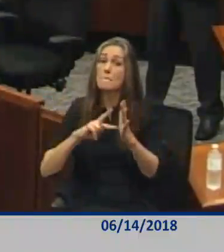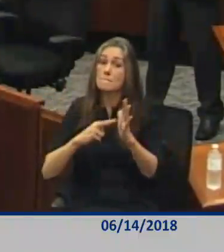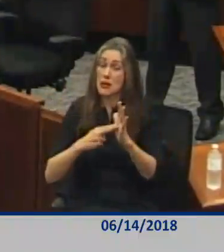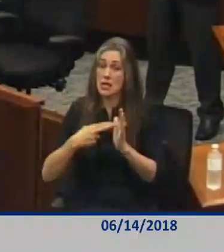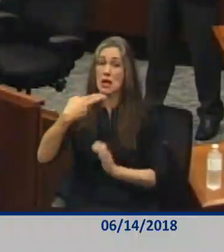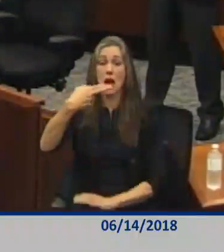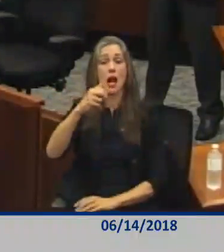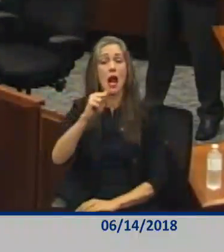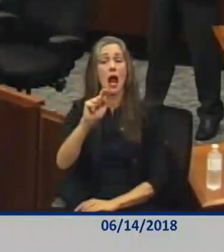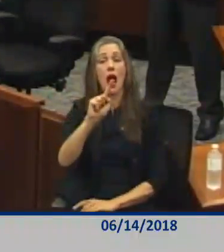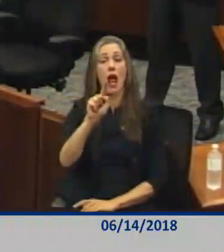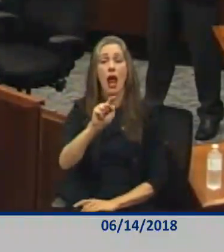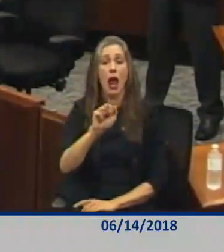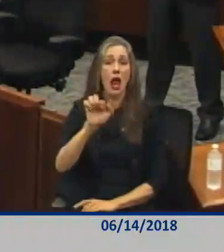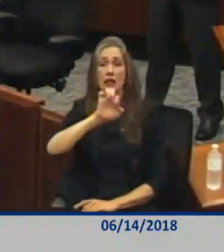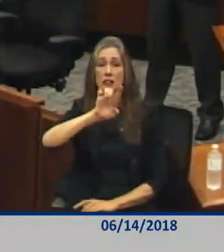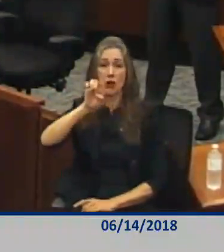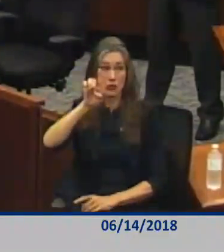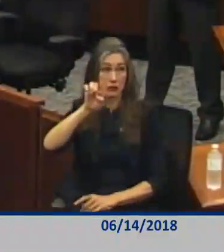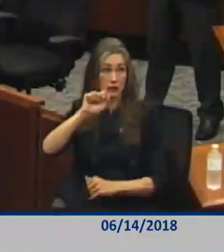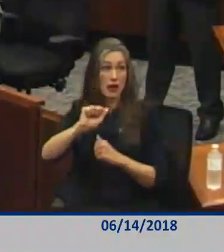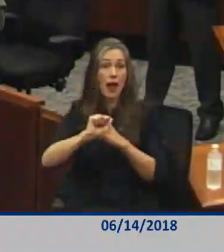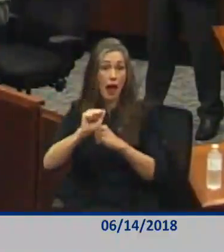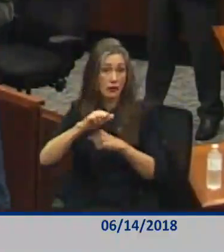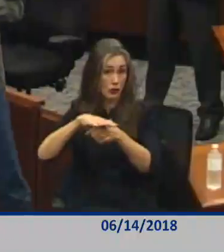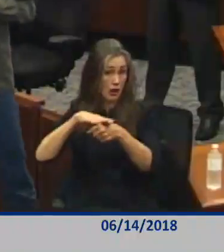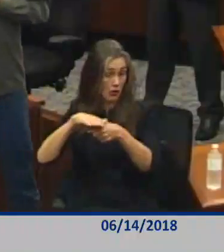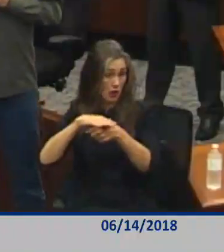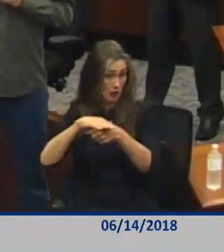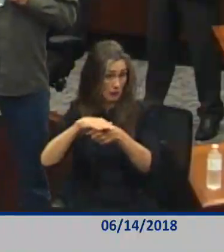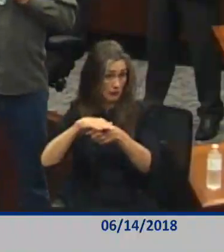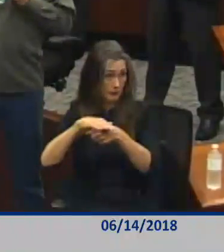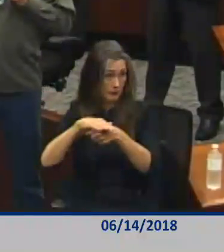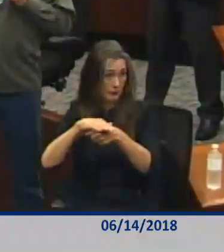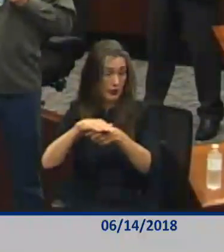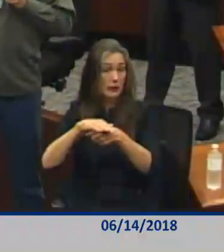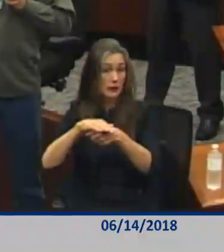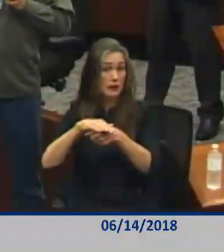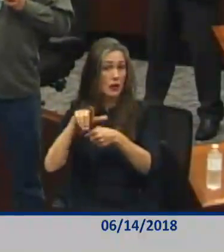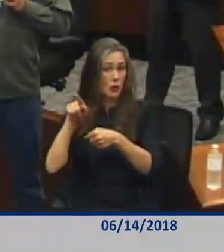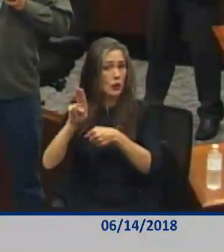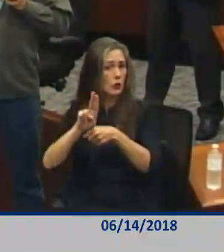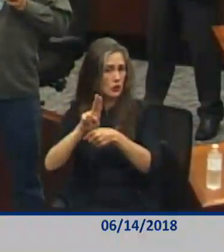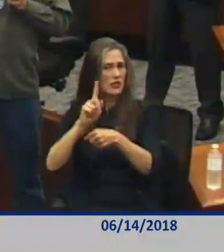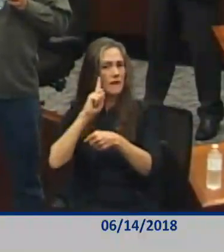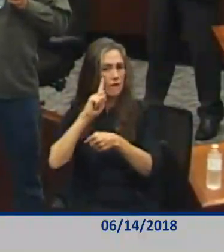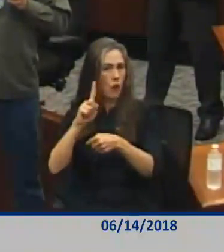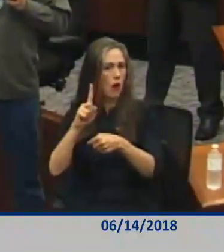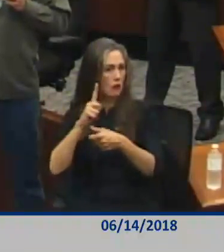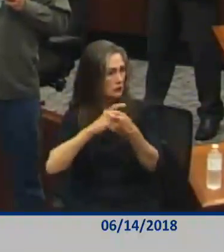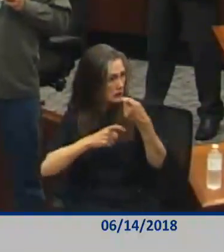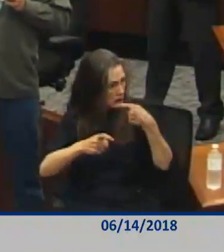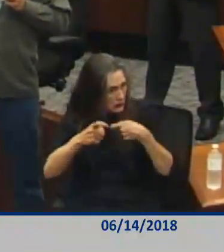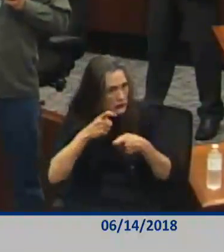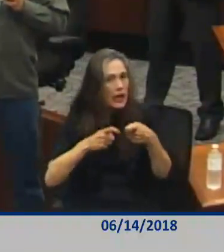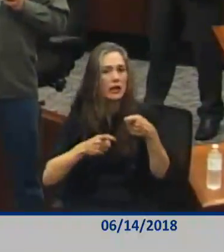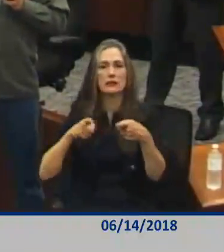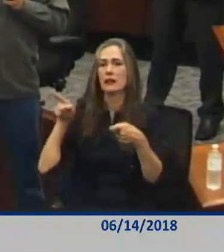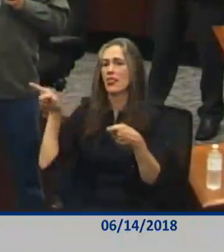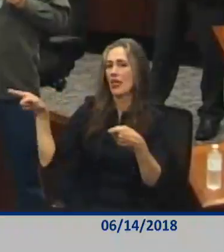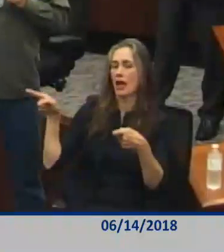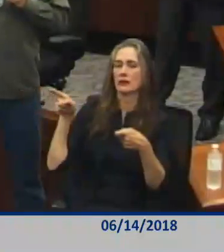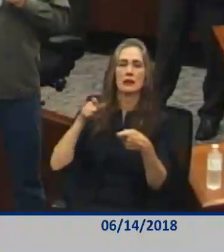inches or less. So 0 to 6 inches, unshaded areas. We're going to be applying,